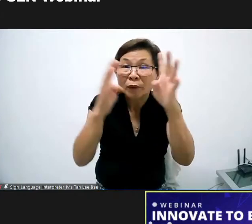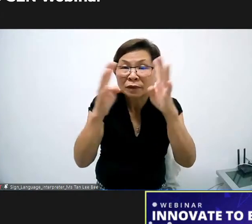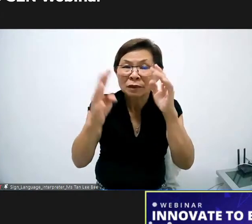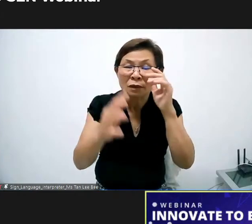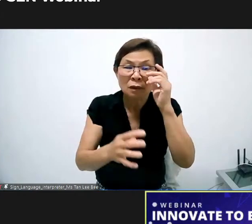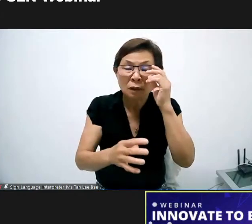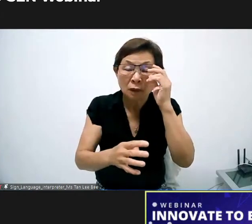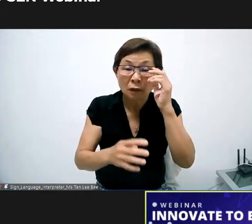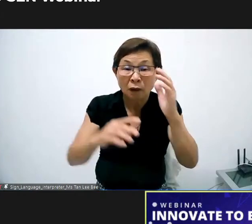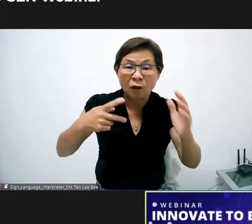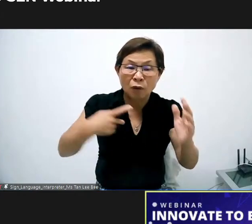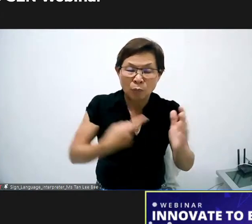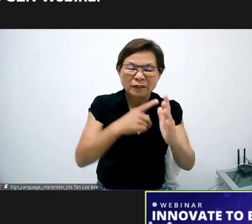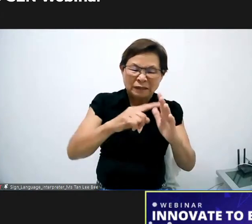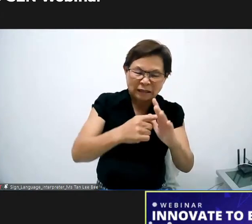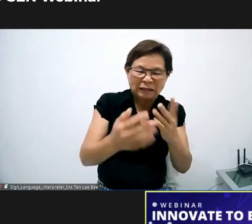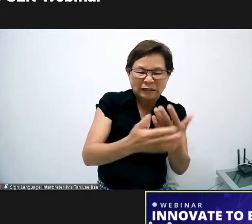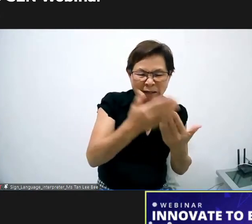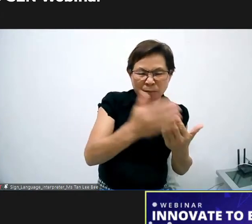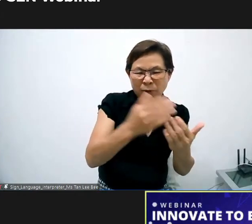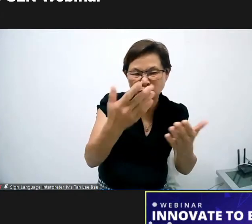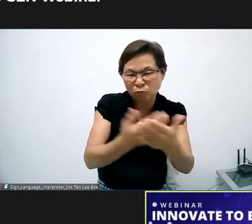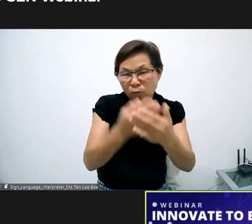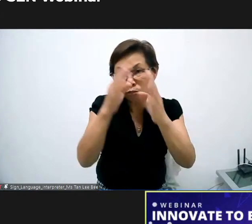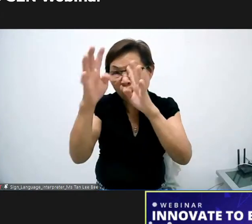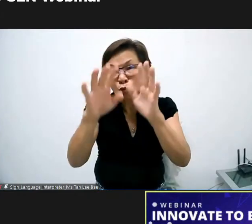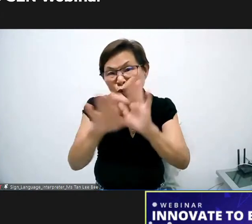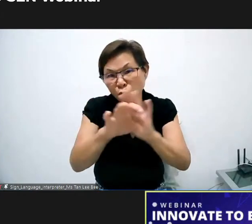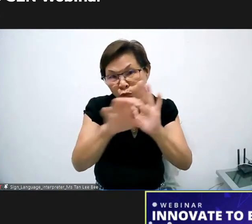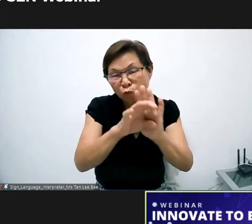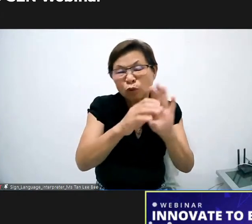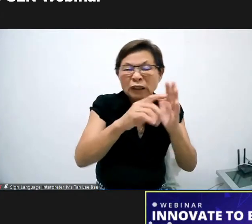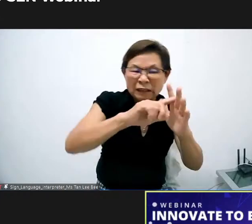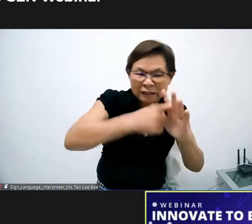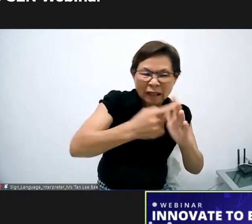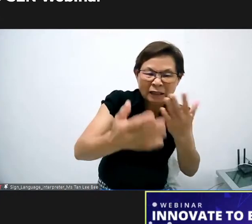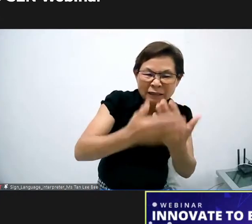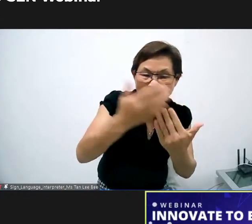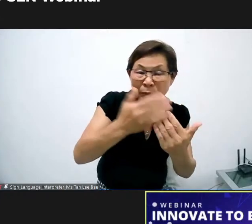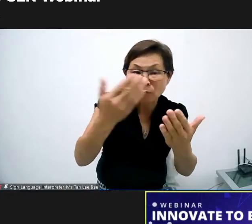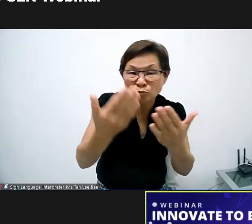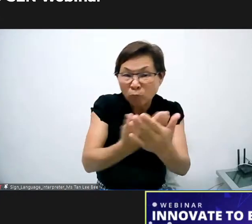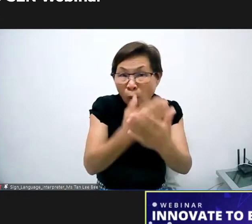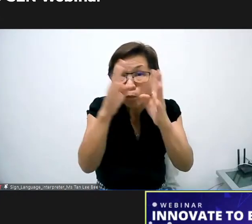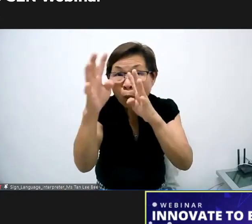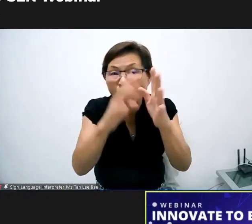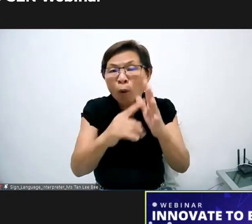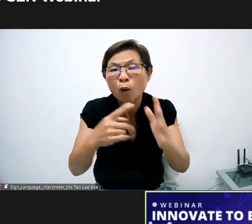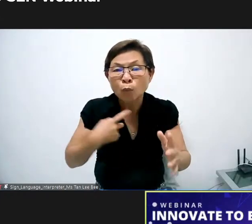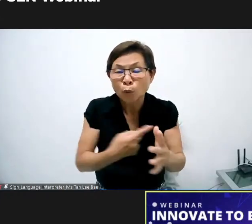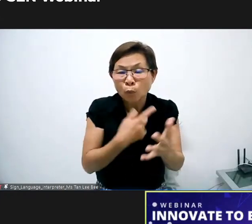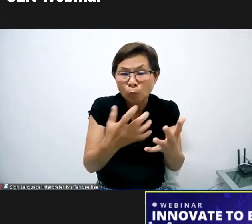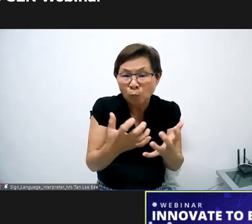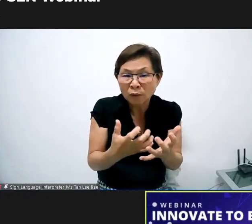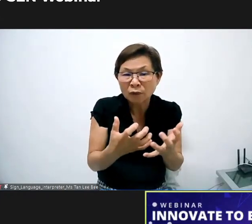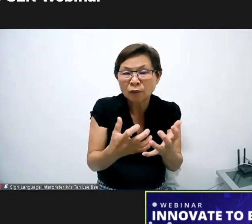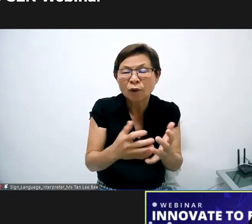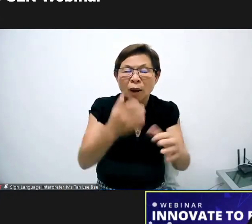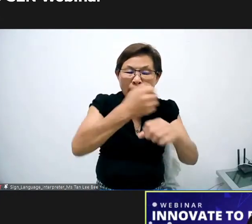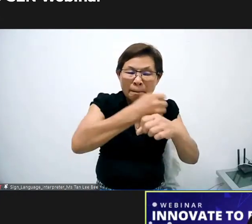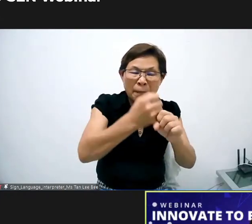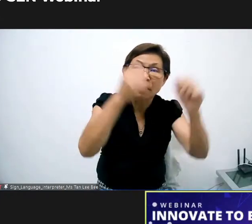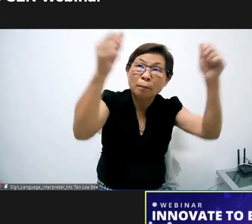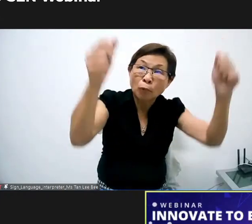if we start with simple one, okay, for example, if you want to start with simple one, as now we want to produce a poster, we want to